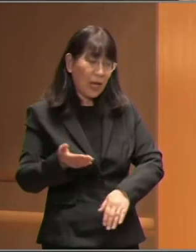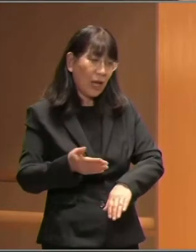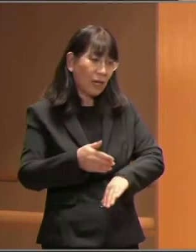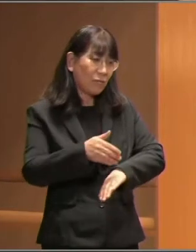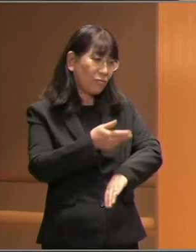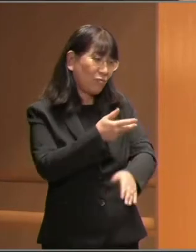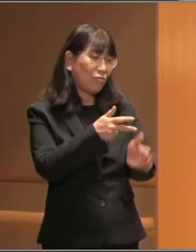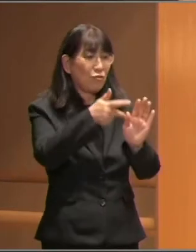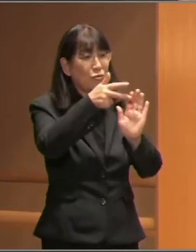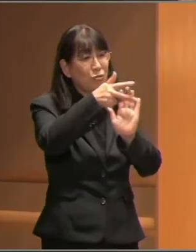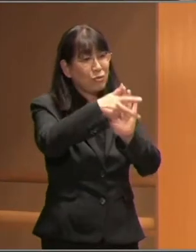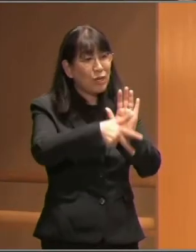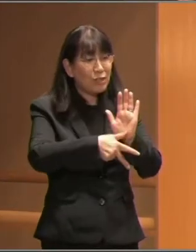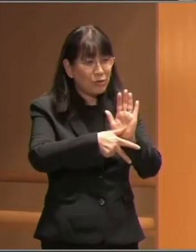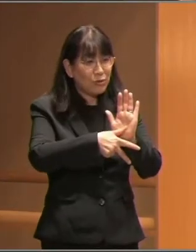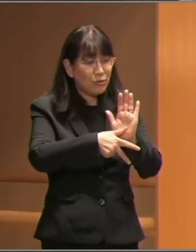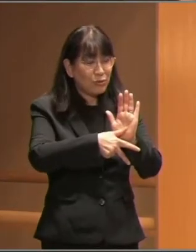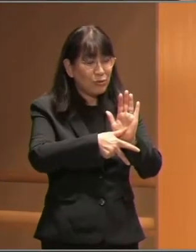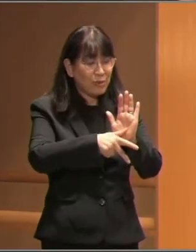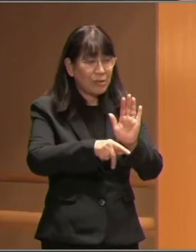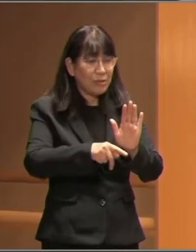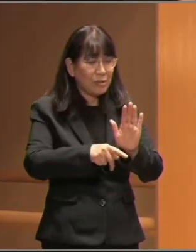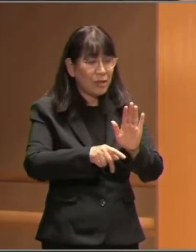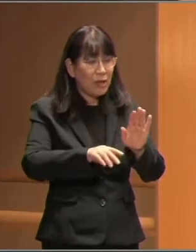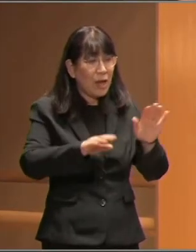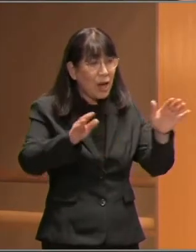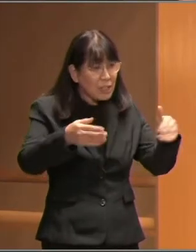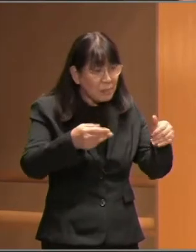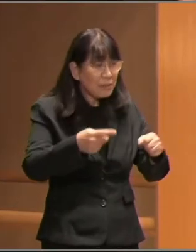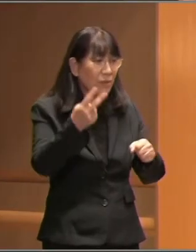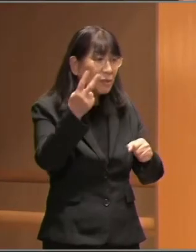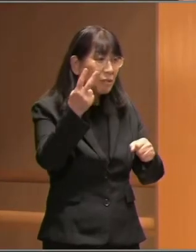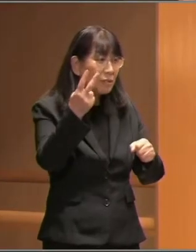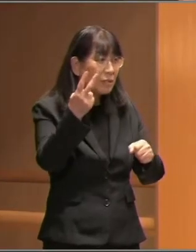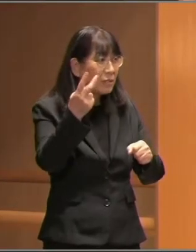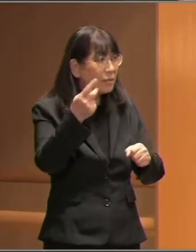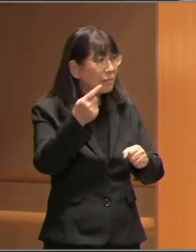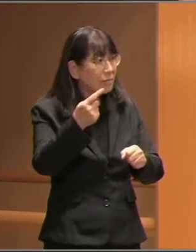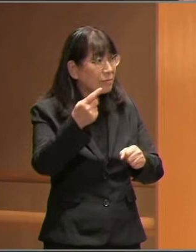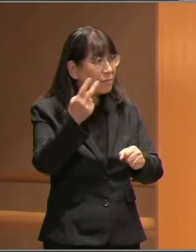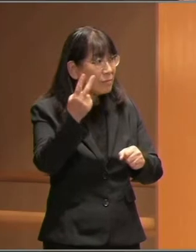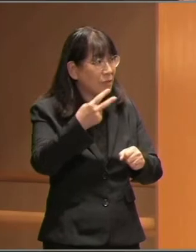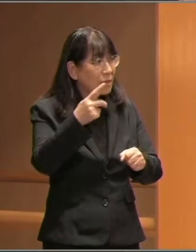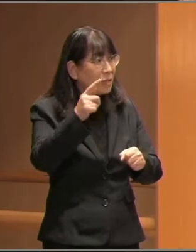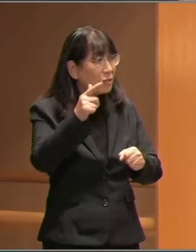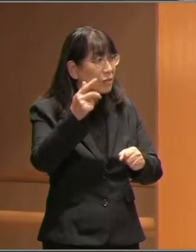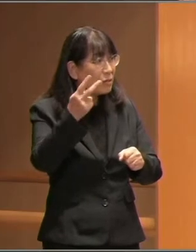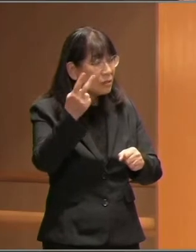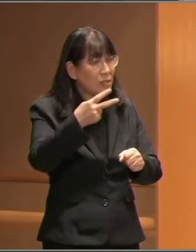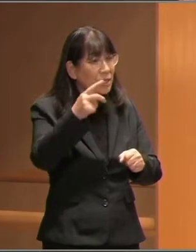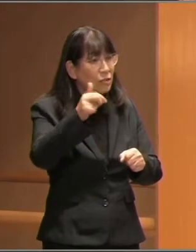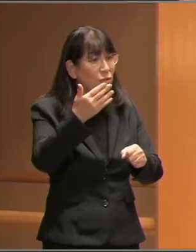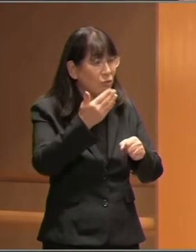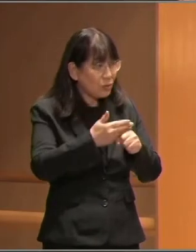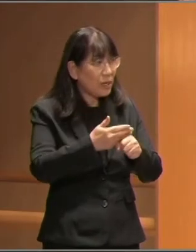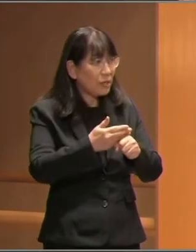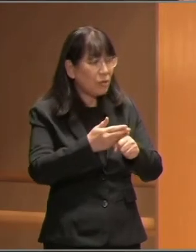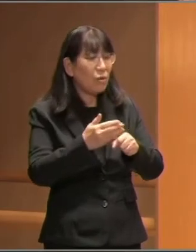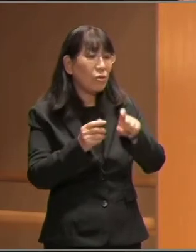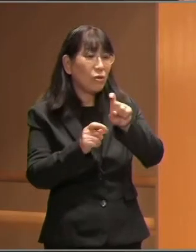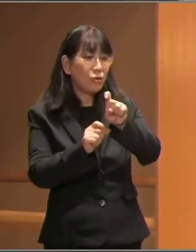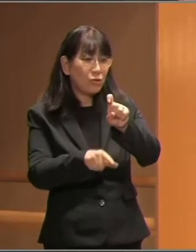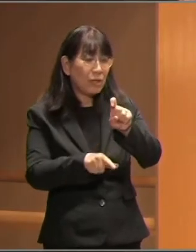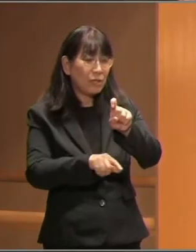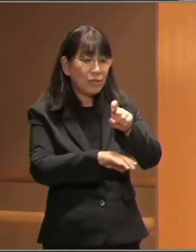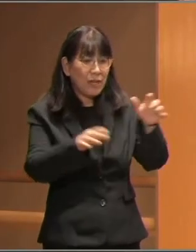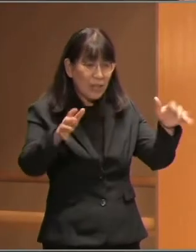This is the schedule of the NCV project. So in October 2016, we